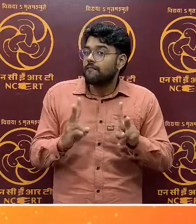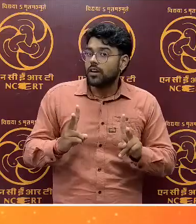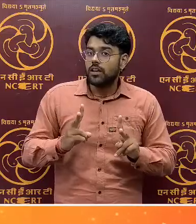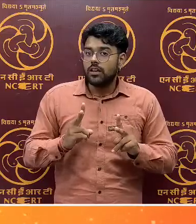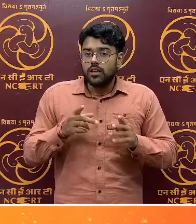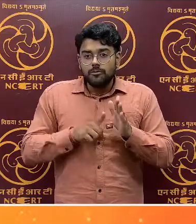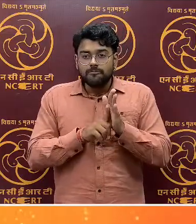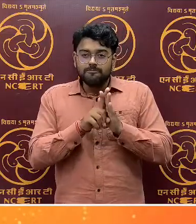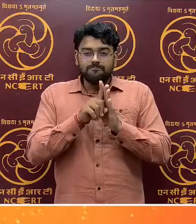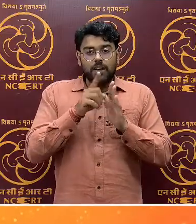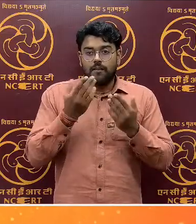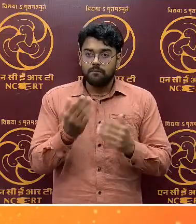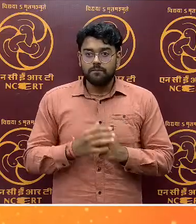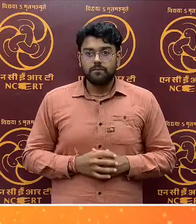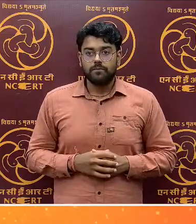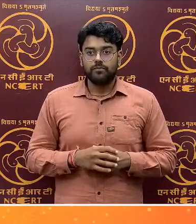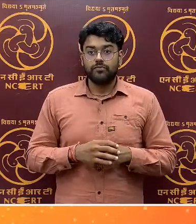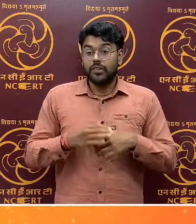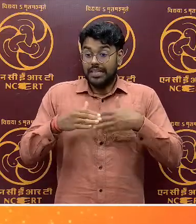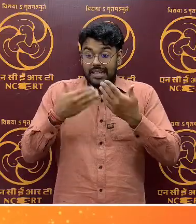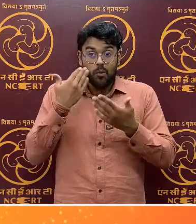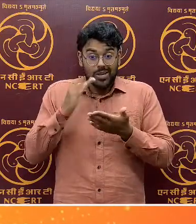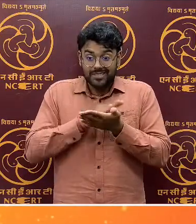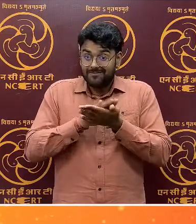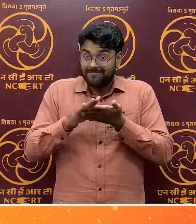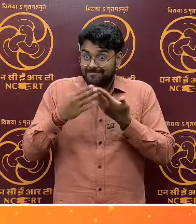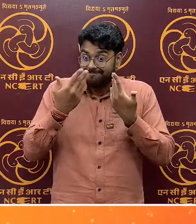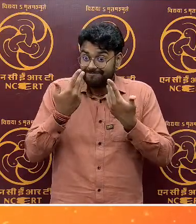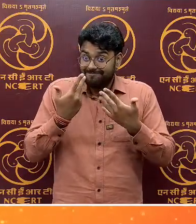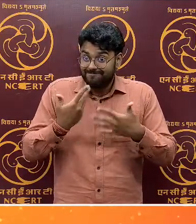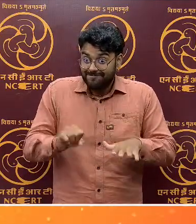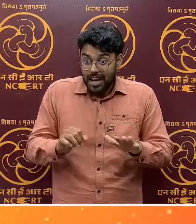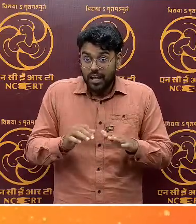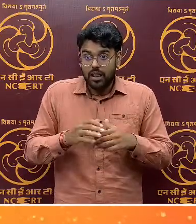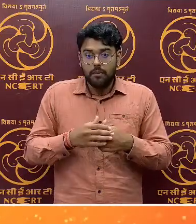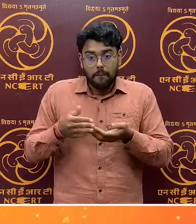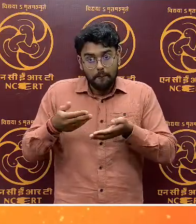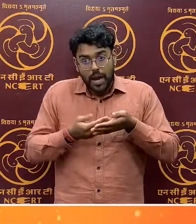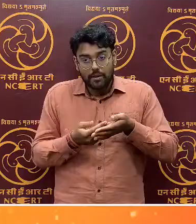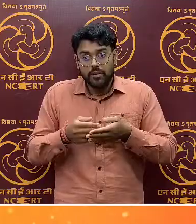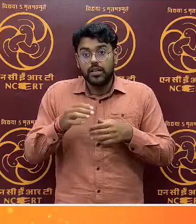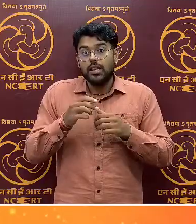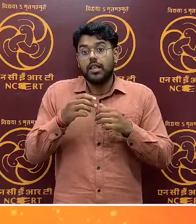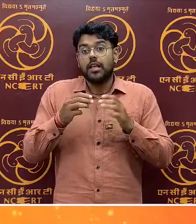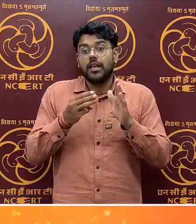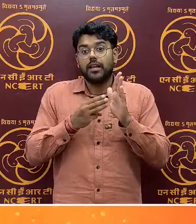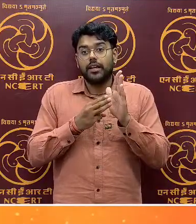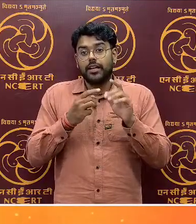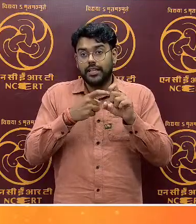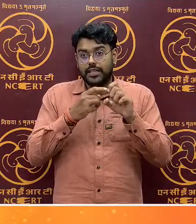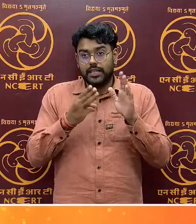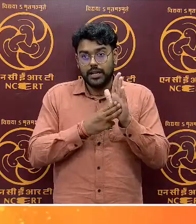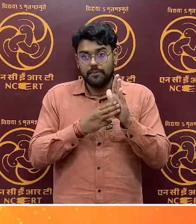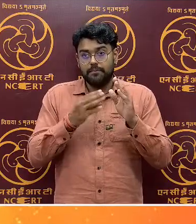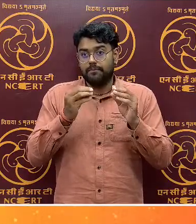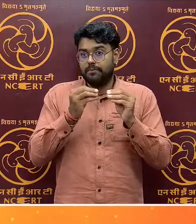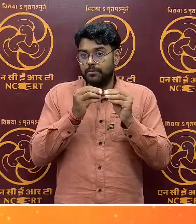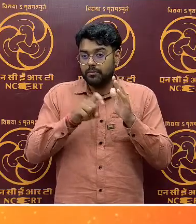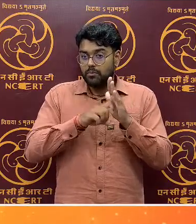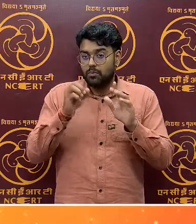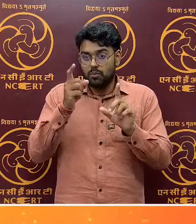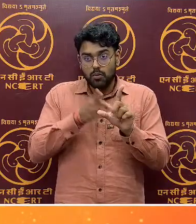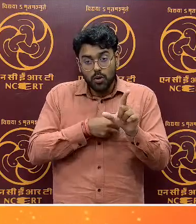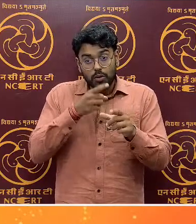continuously growing. Okay, so after this complete growth, what happens? The embryo, it turns into a fetus. Now fetus